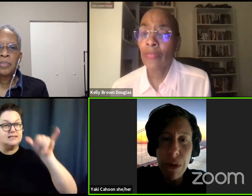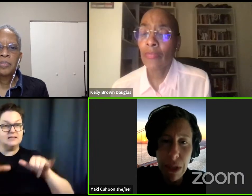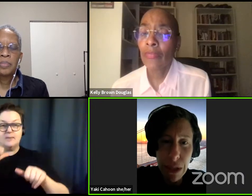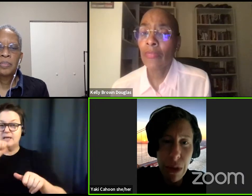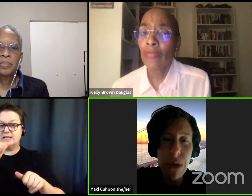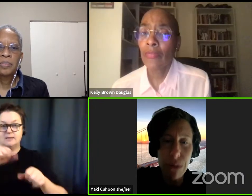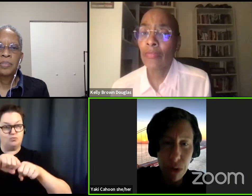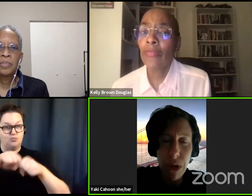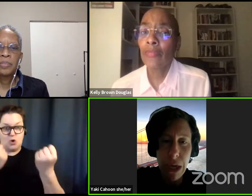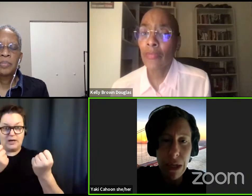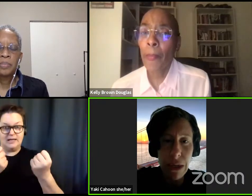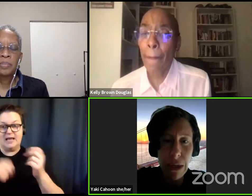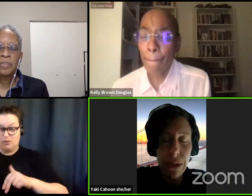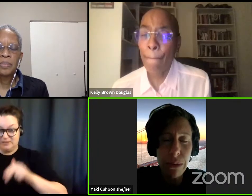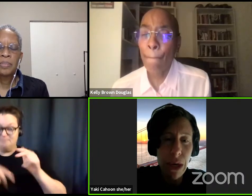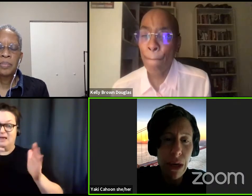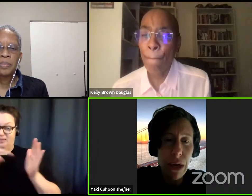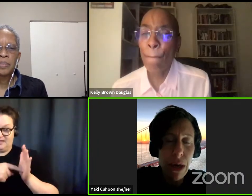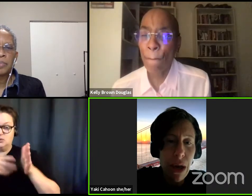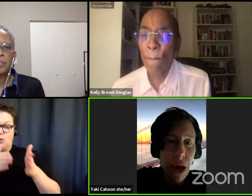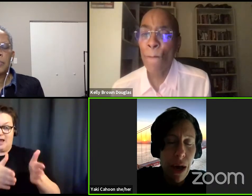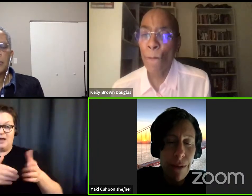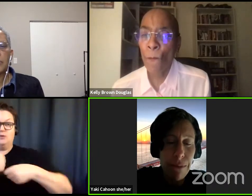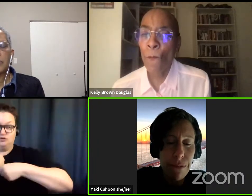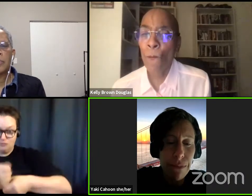it was built this way, it was created this way.